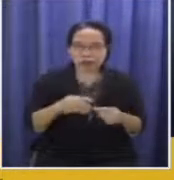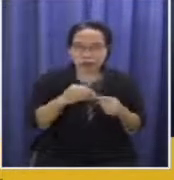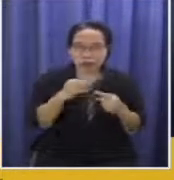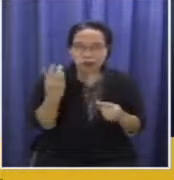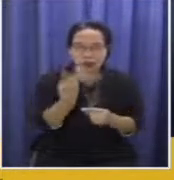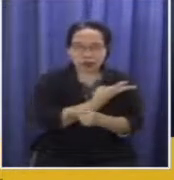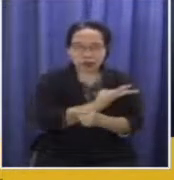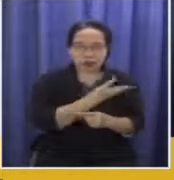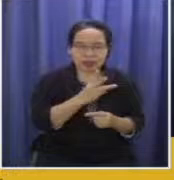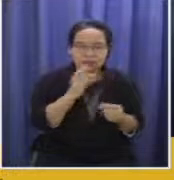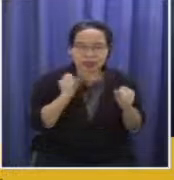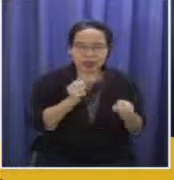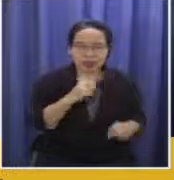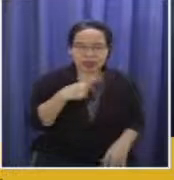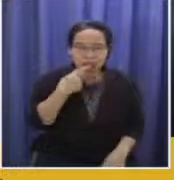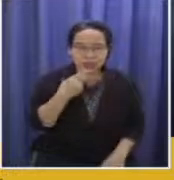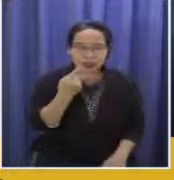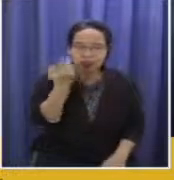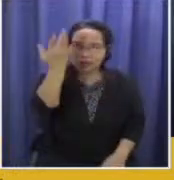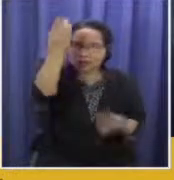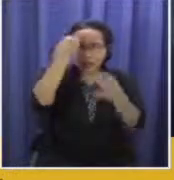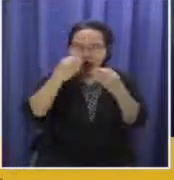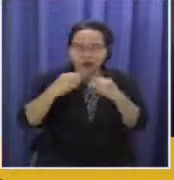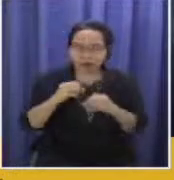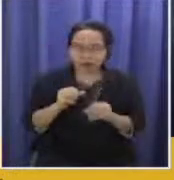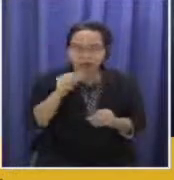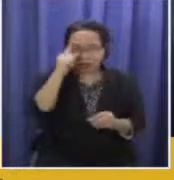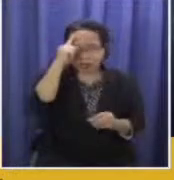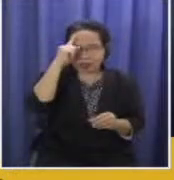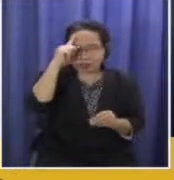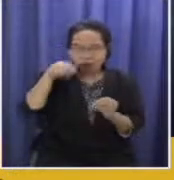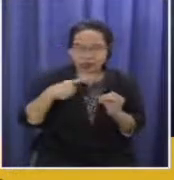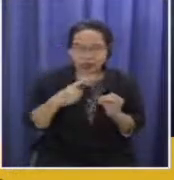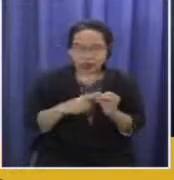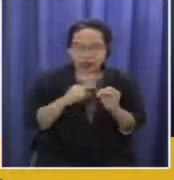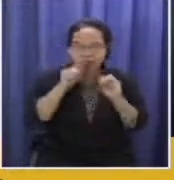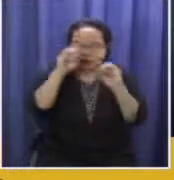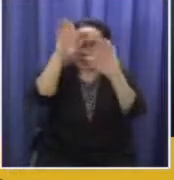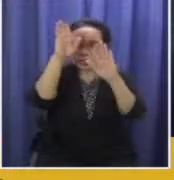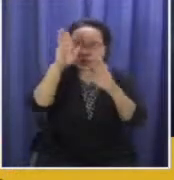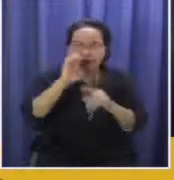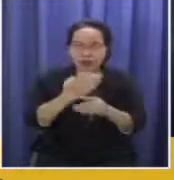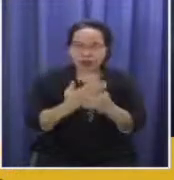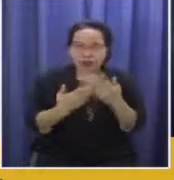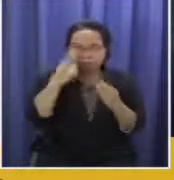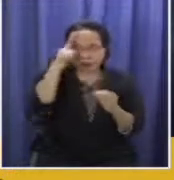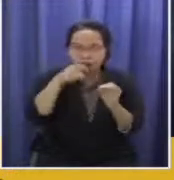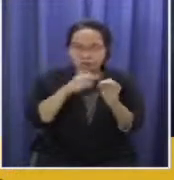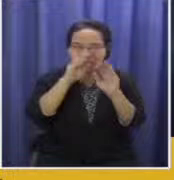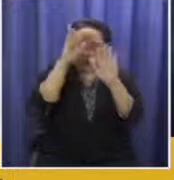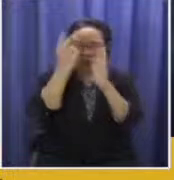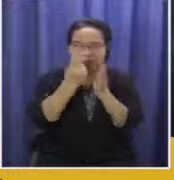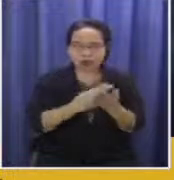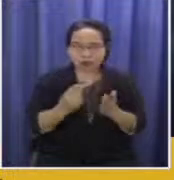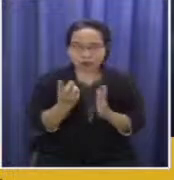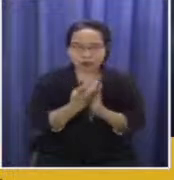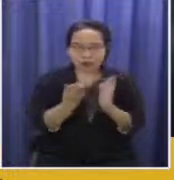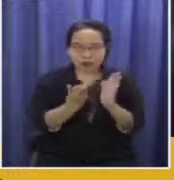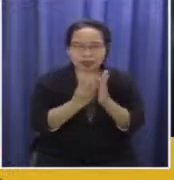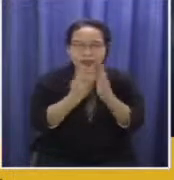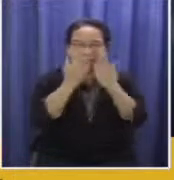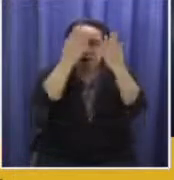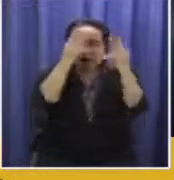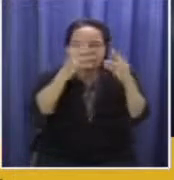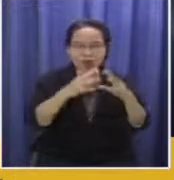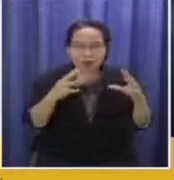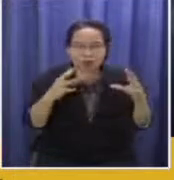than what we can say and ask for, you're going to give everything that is according to your holy will.